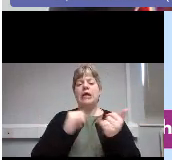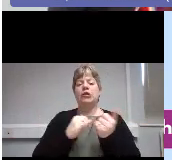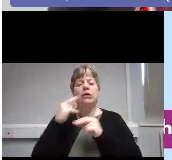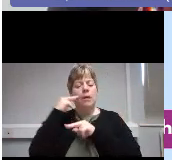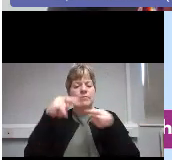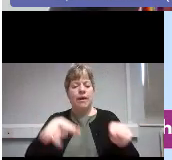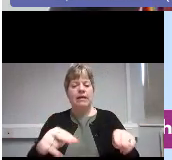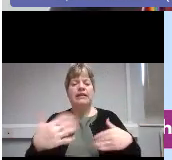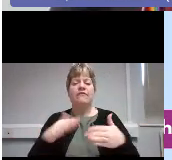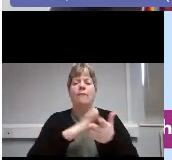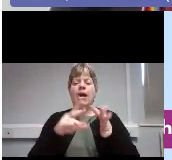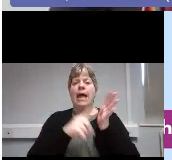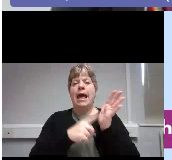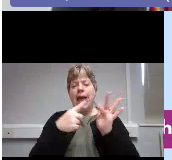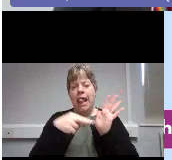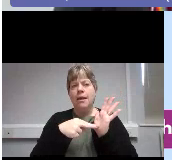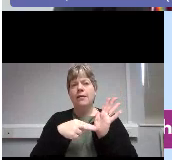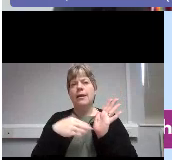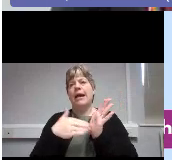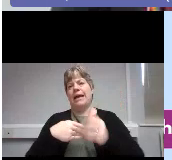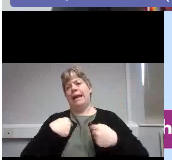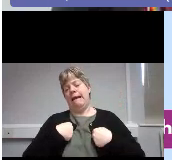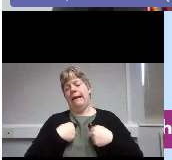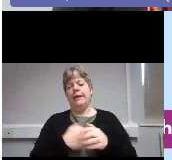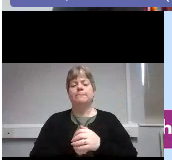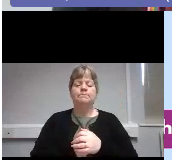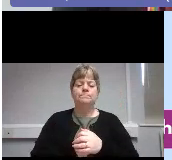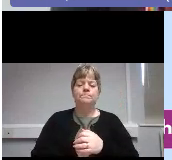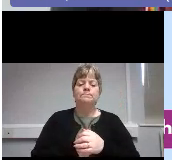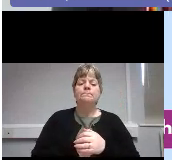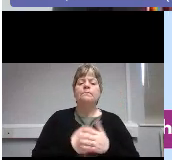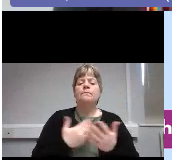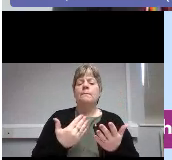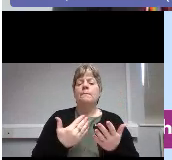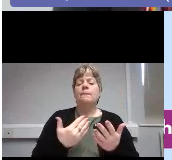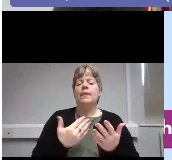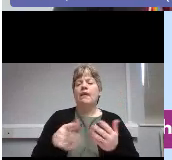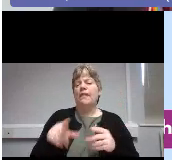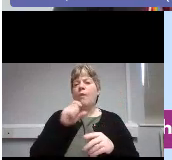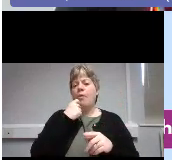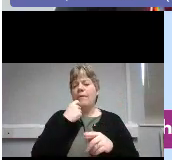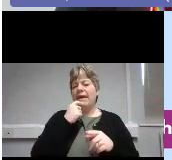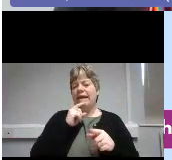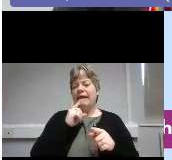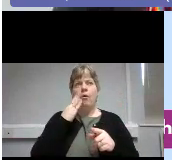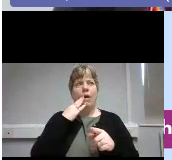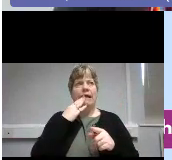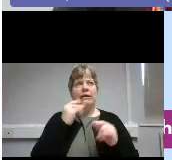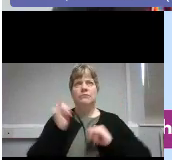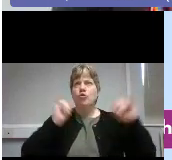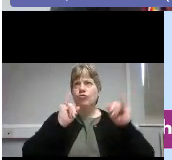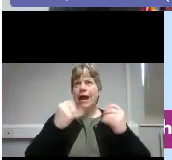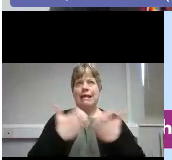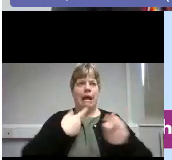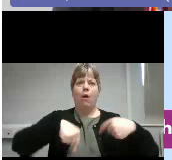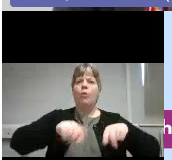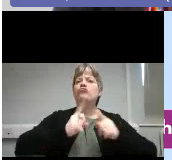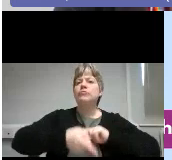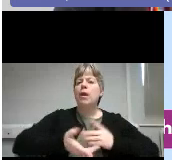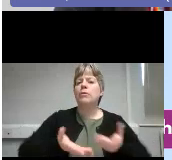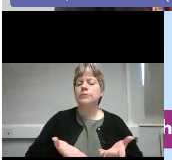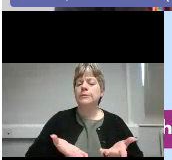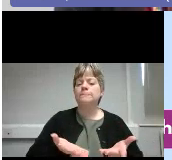from Helen, Maggie and I, and in response to crisis. So